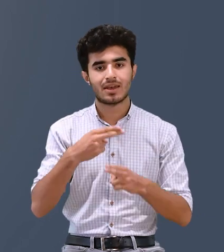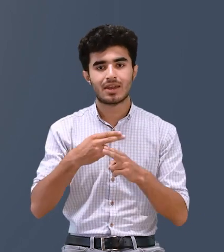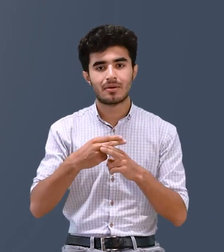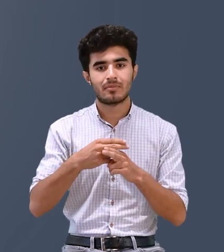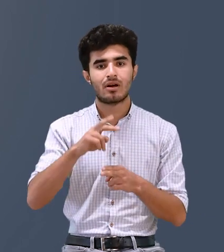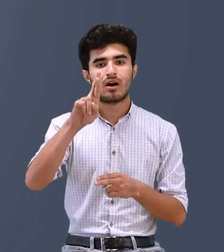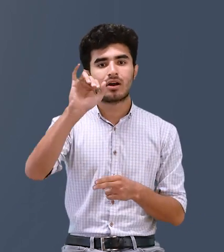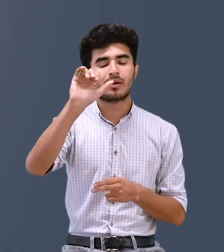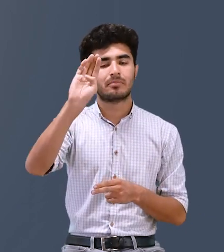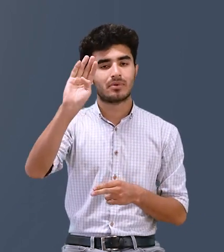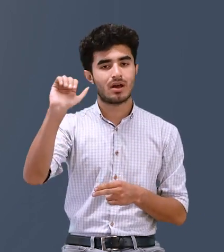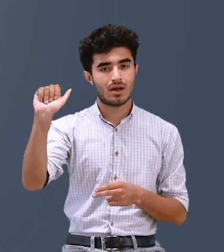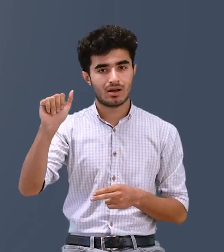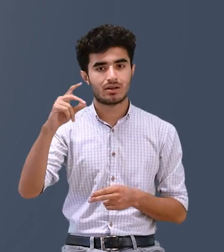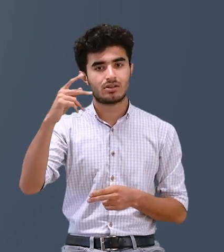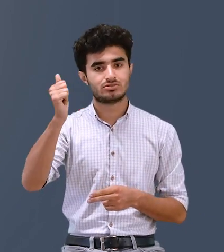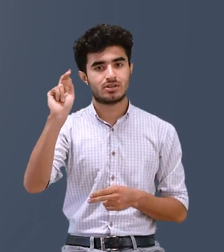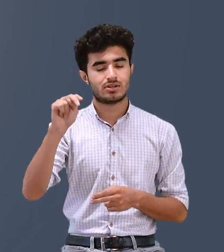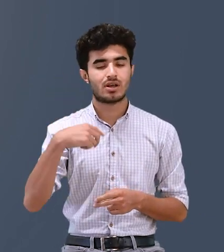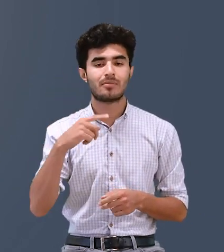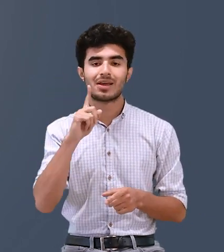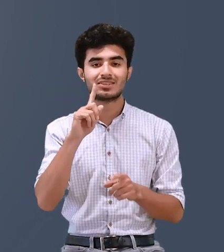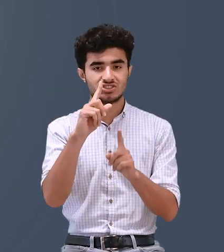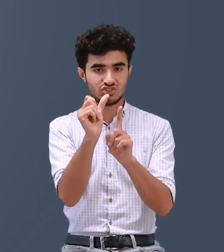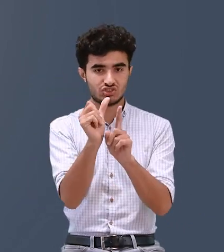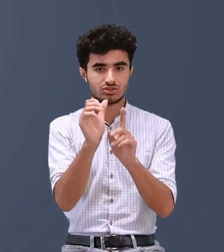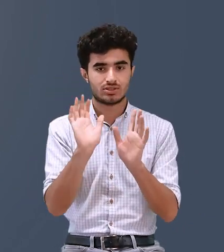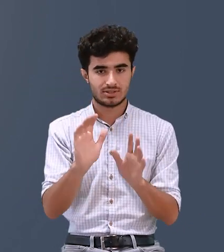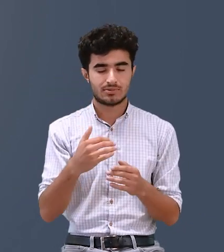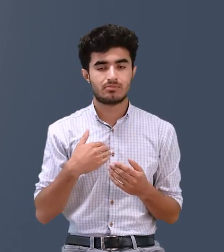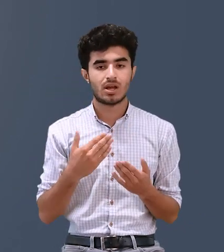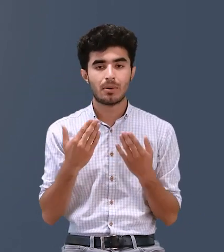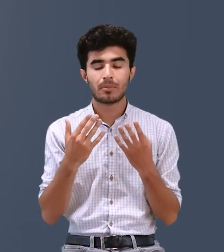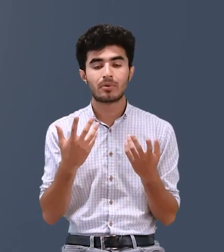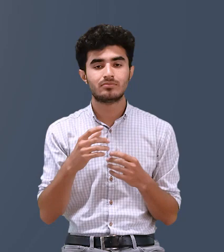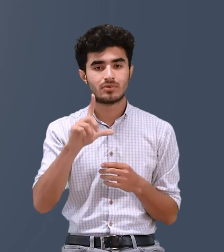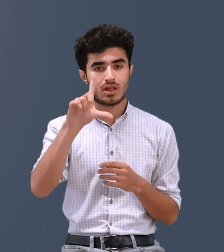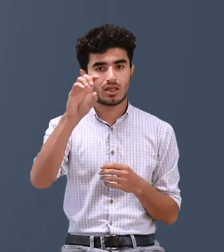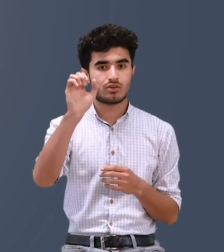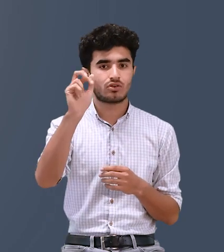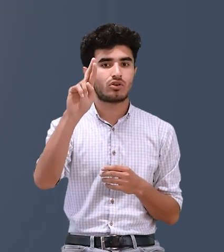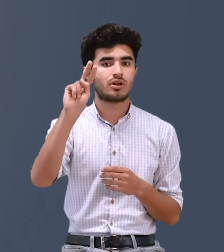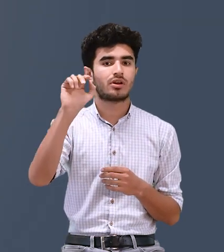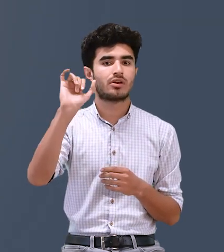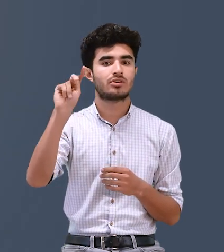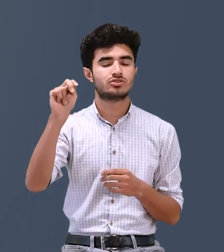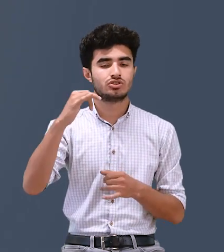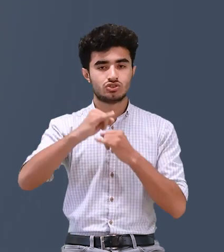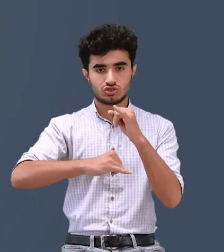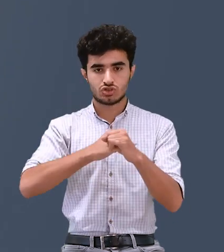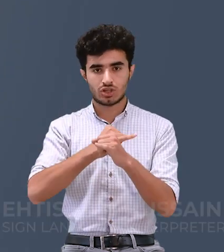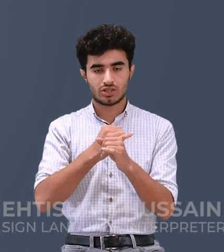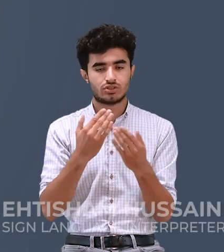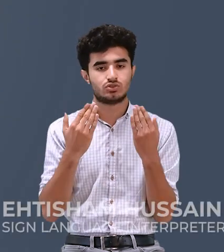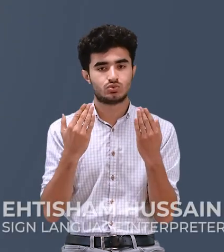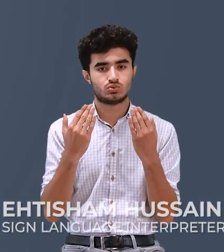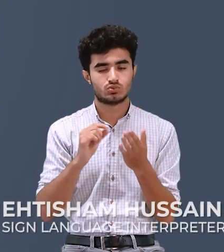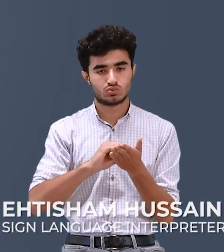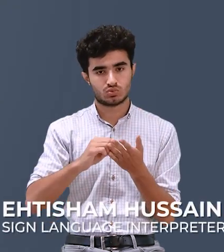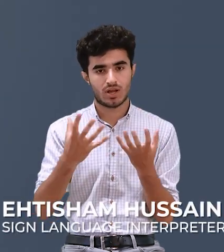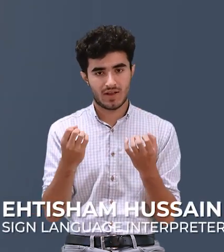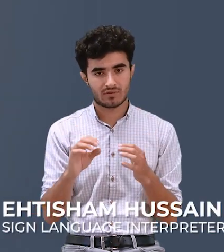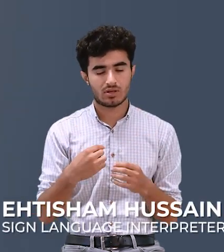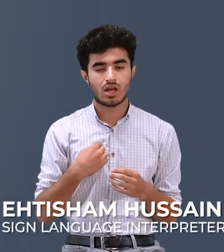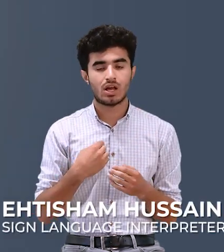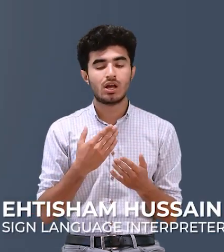Assalamu alaikum. My name is Riva Khan and I'm 16 years old. I'm currently studying at Learning Alliance International in the IB